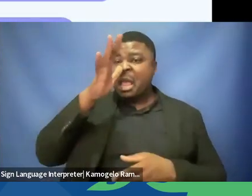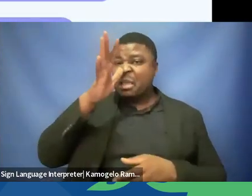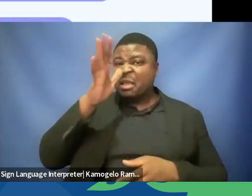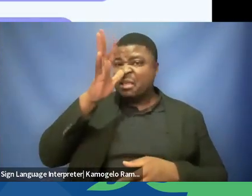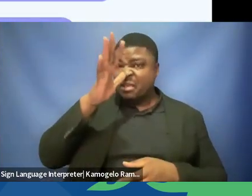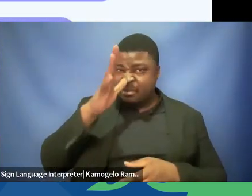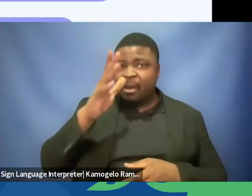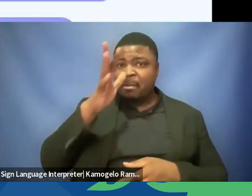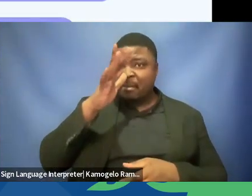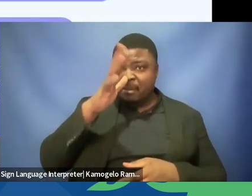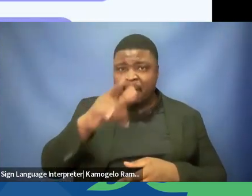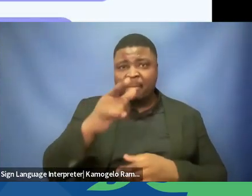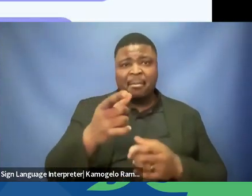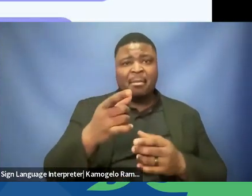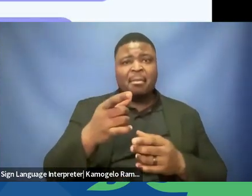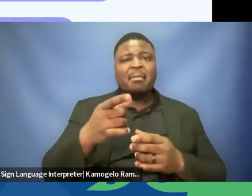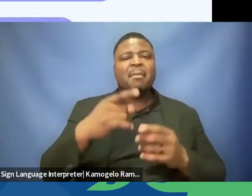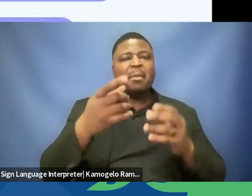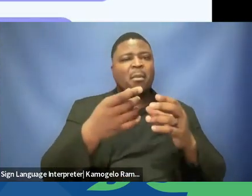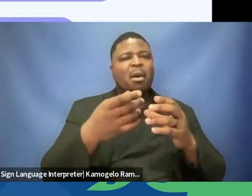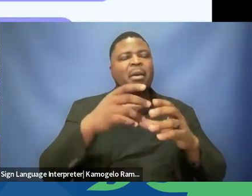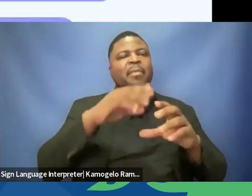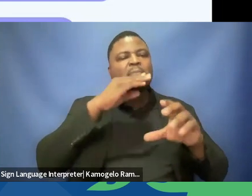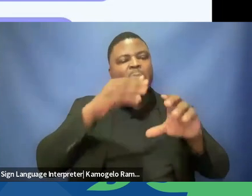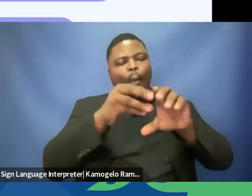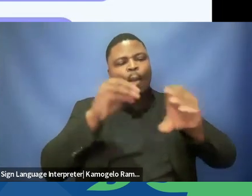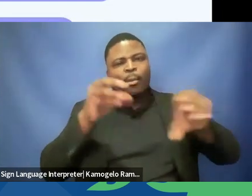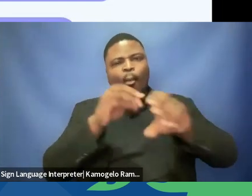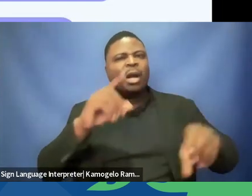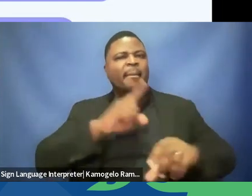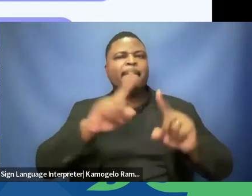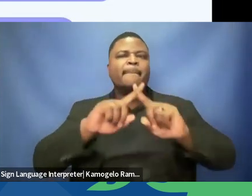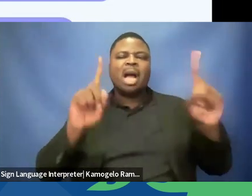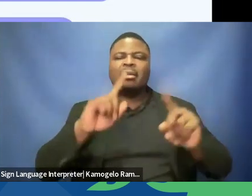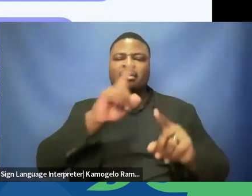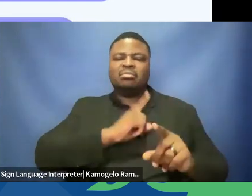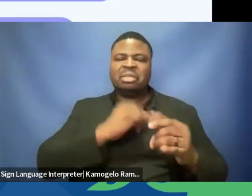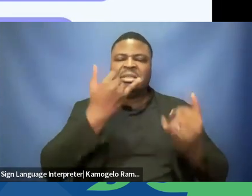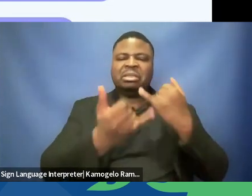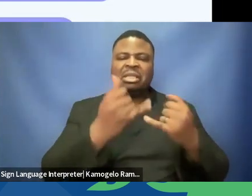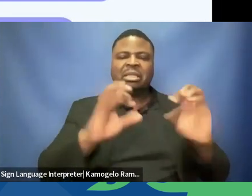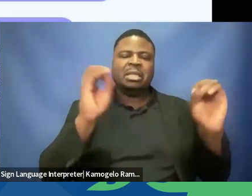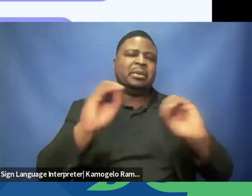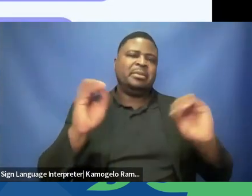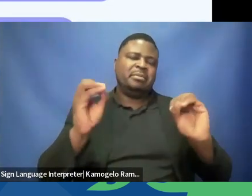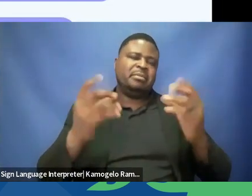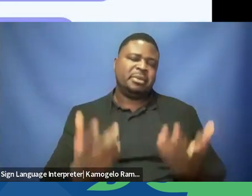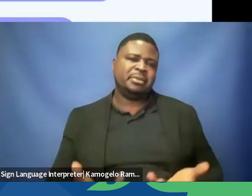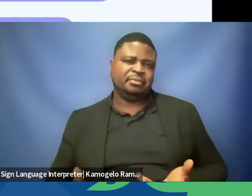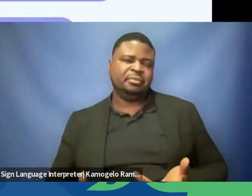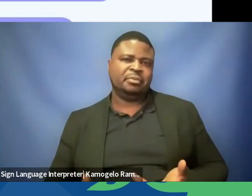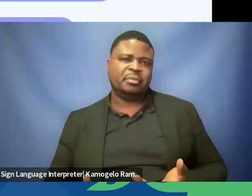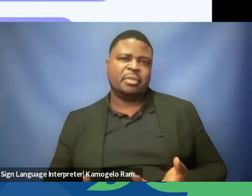having sex. So they were having spermatorrhea, and they were having that they